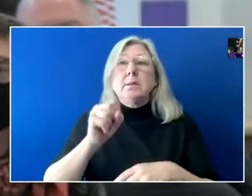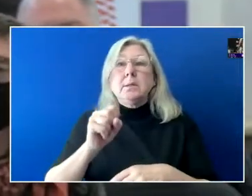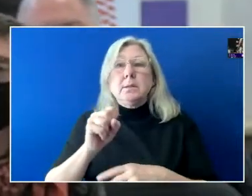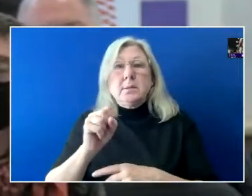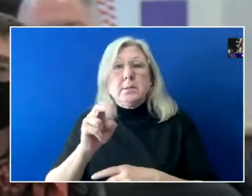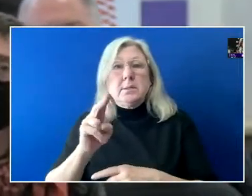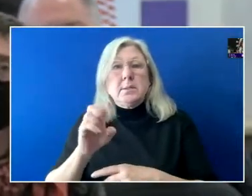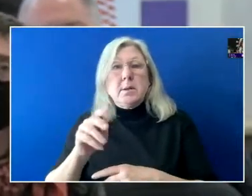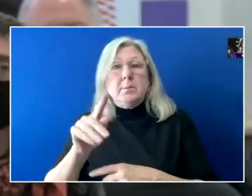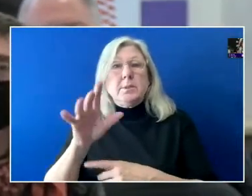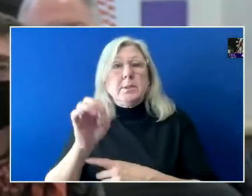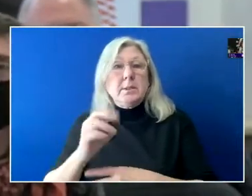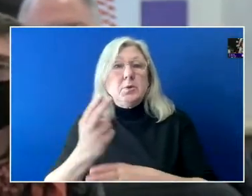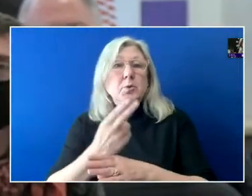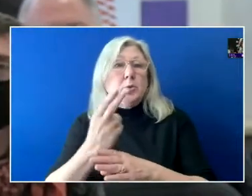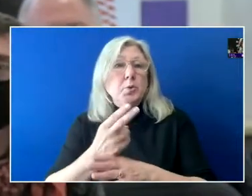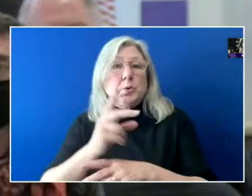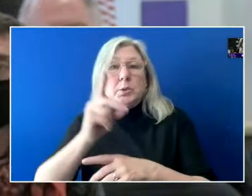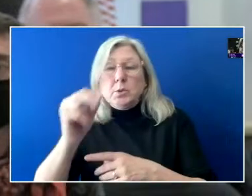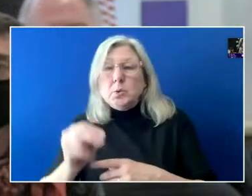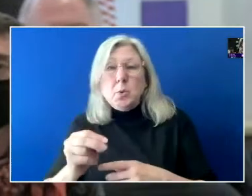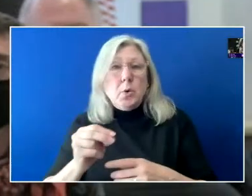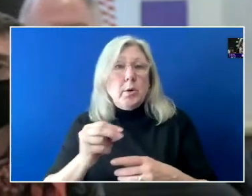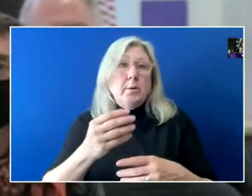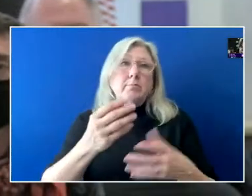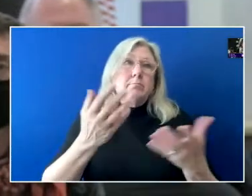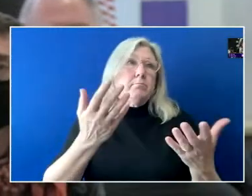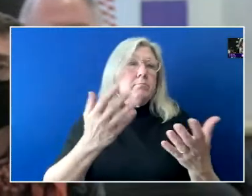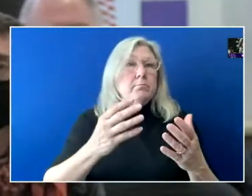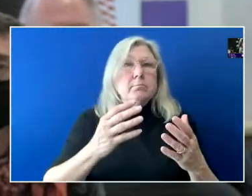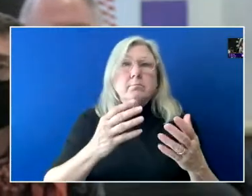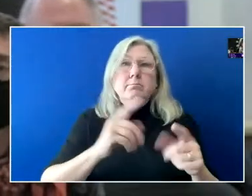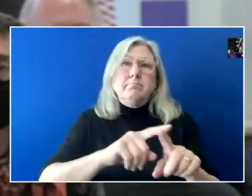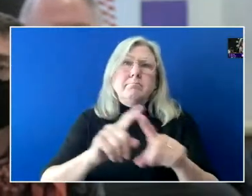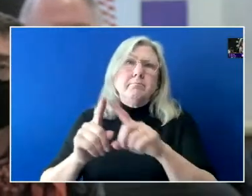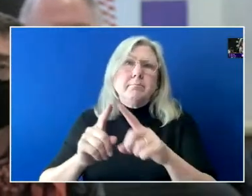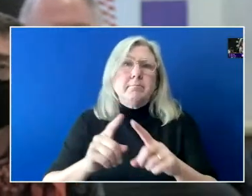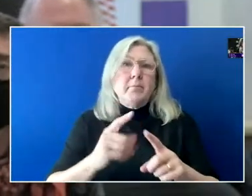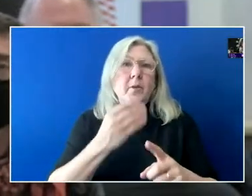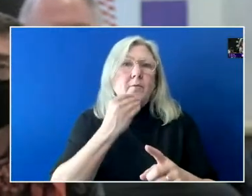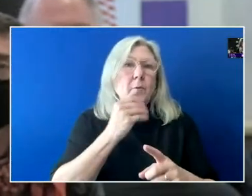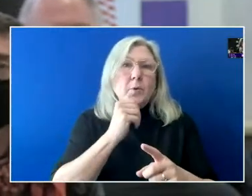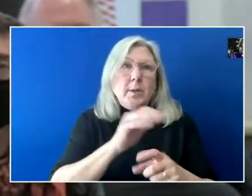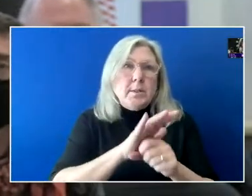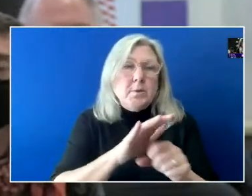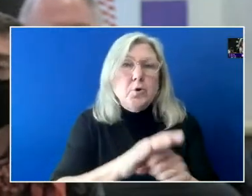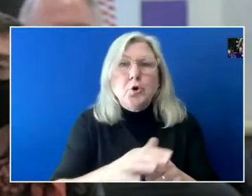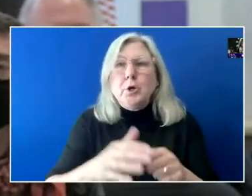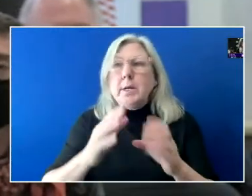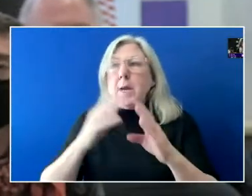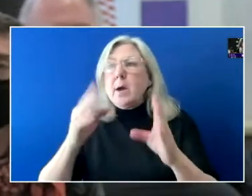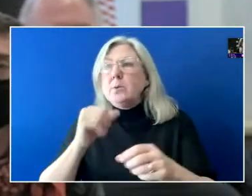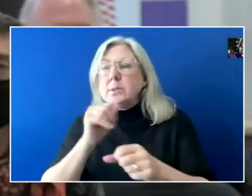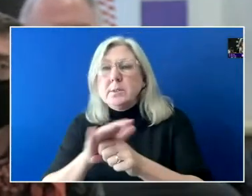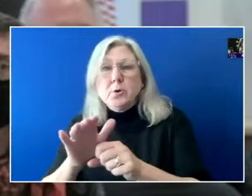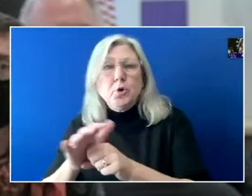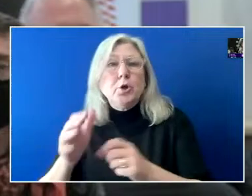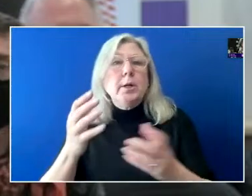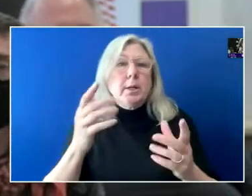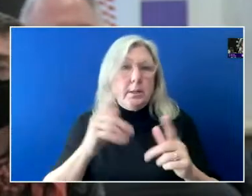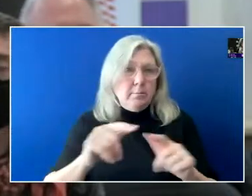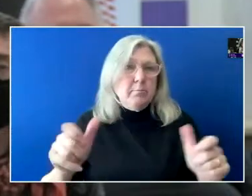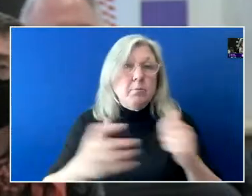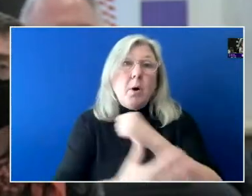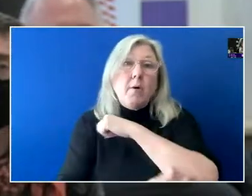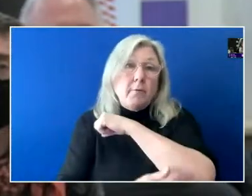sorts of issues related to food insecurity housing insecurity poverty um clearly this is not going to address those